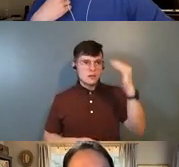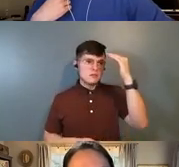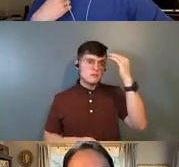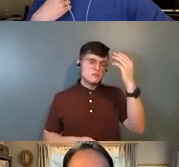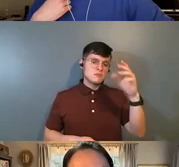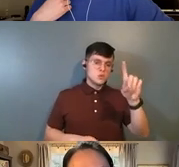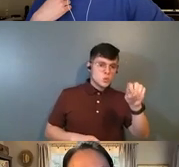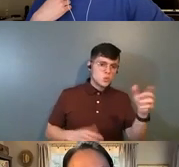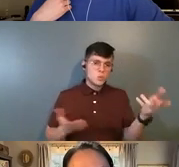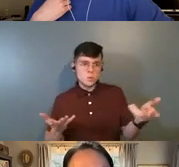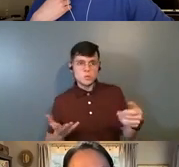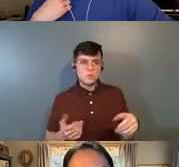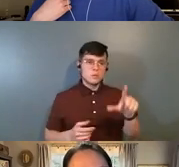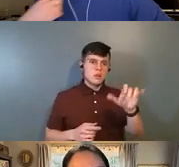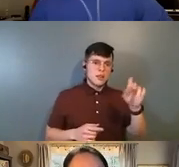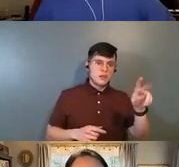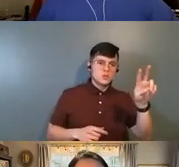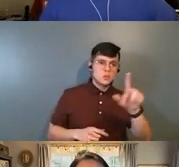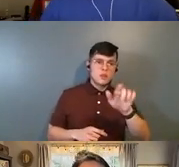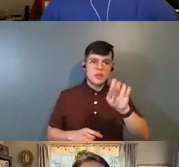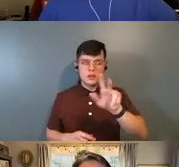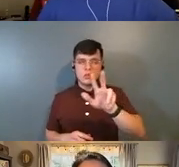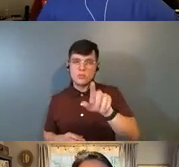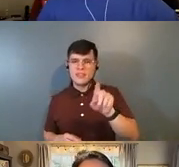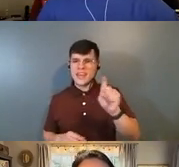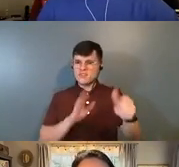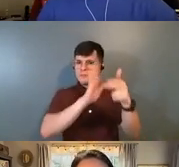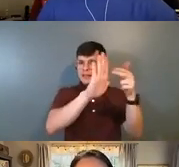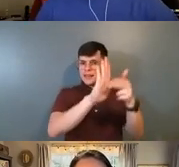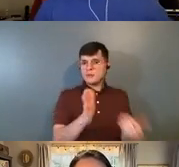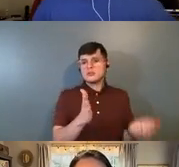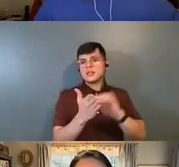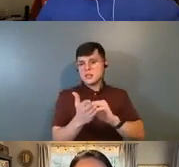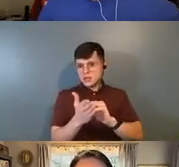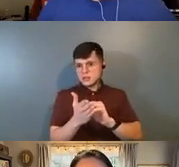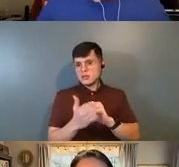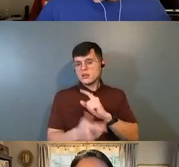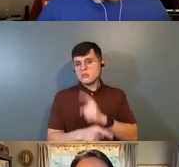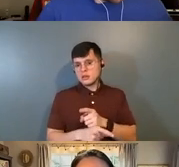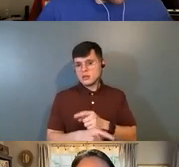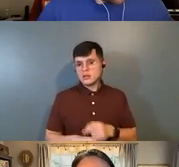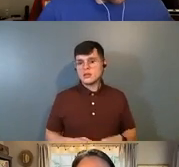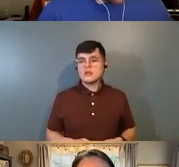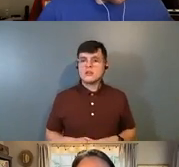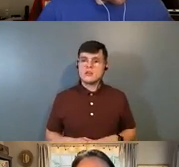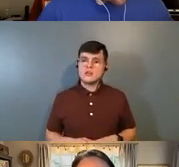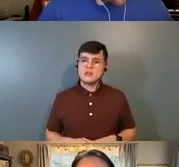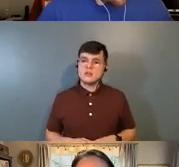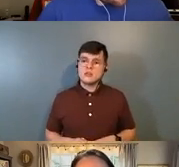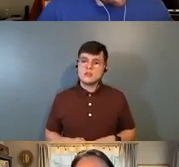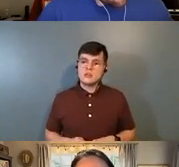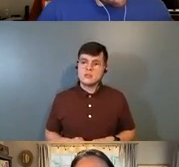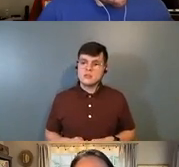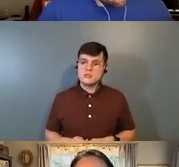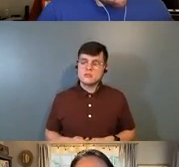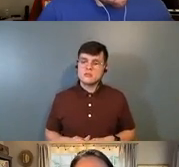two, link three. They need to be labeled again, right? Link. So you'd want to say something